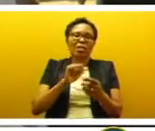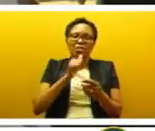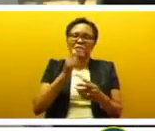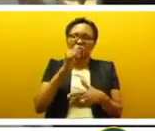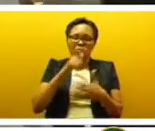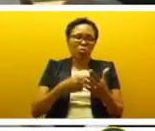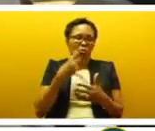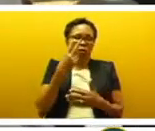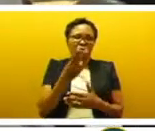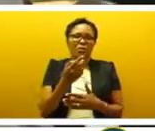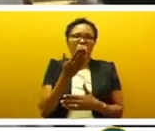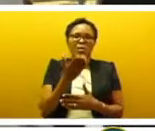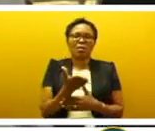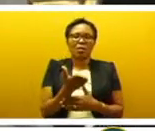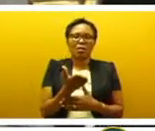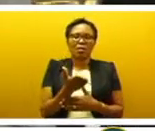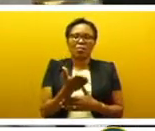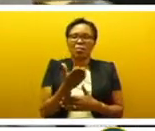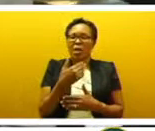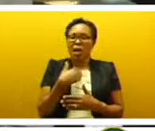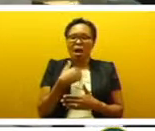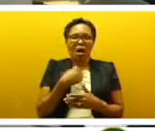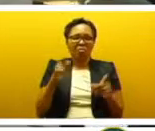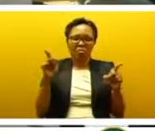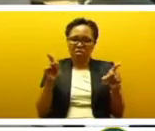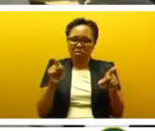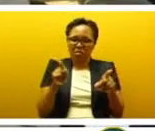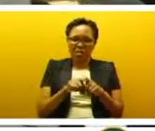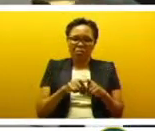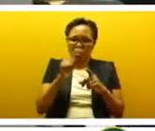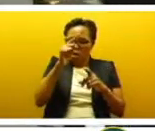here. There's no military precision in these figures.